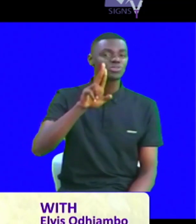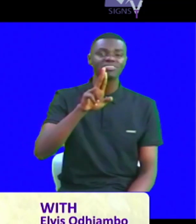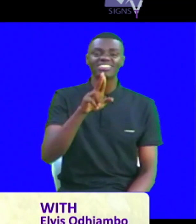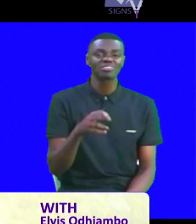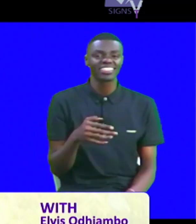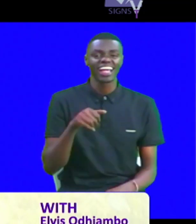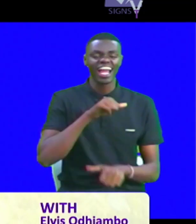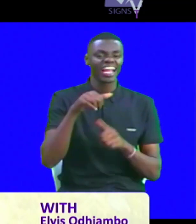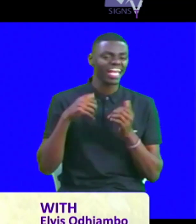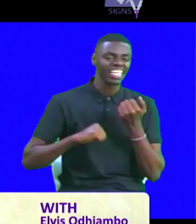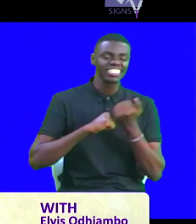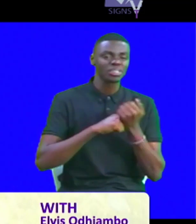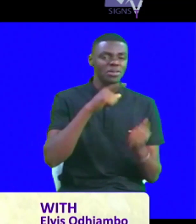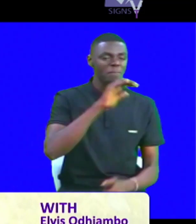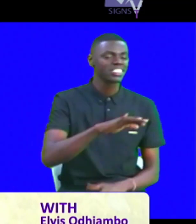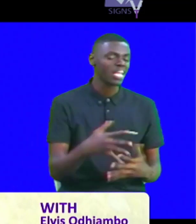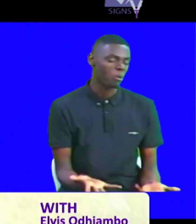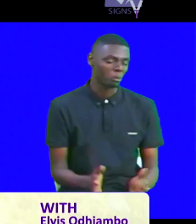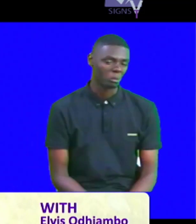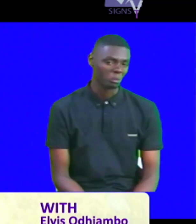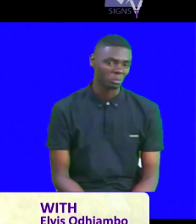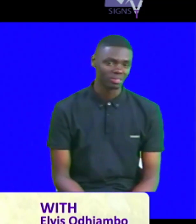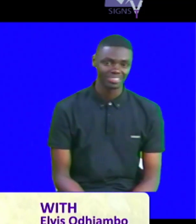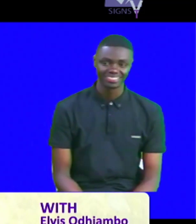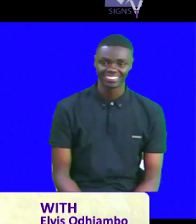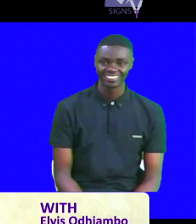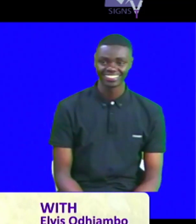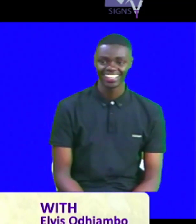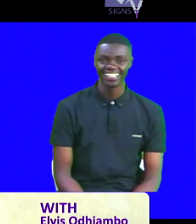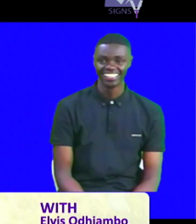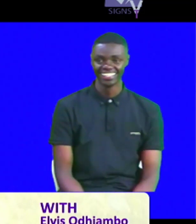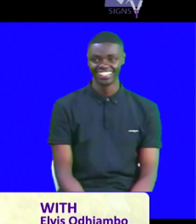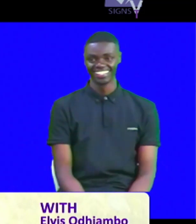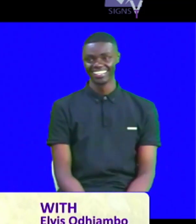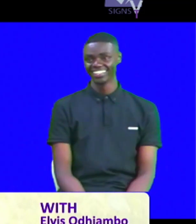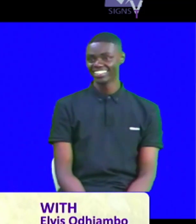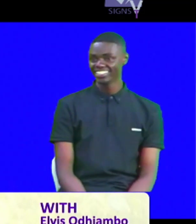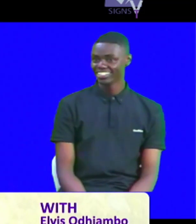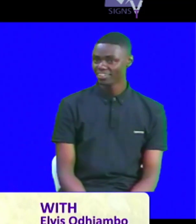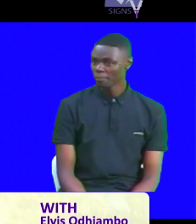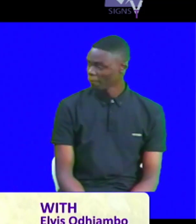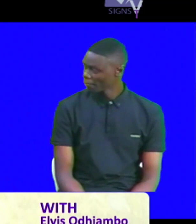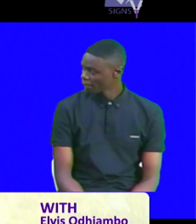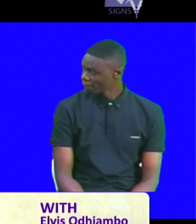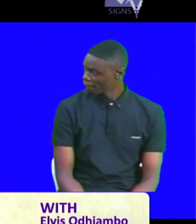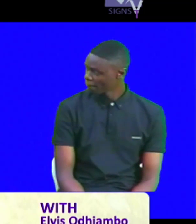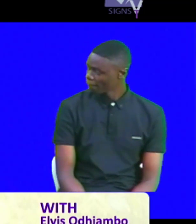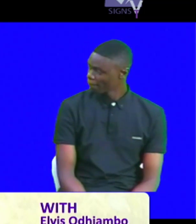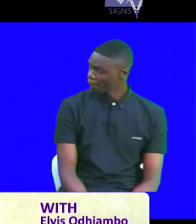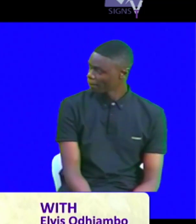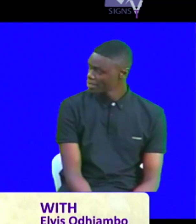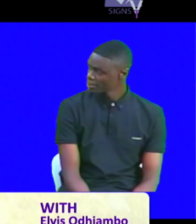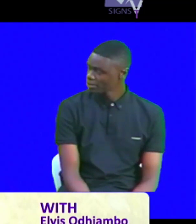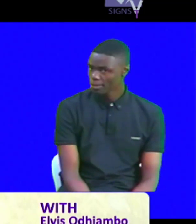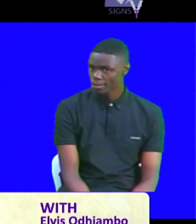ni historia ya Man U. Hata ni shindo Man City. Kidogo tu. Wacha nikuulize swali. Hapa